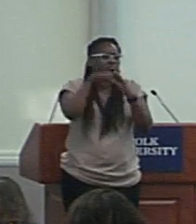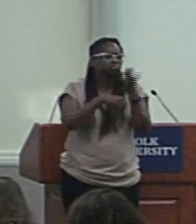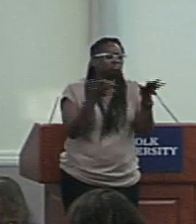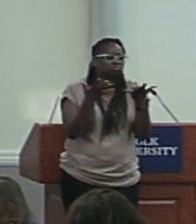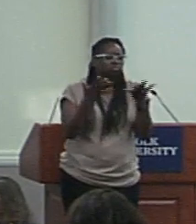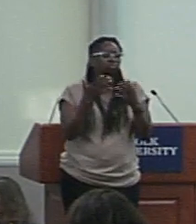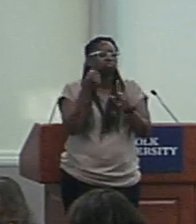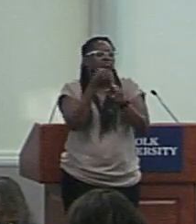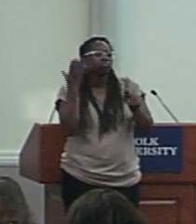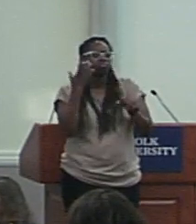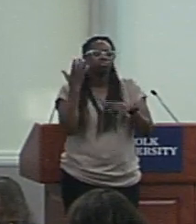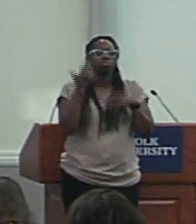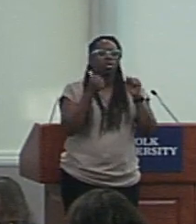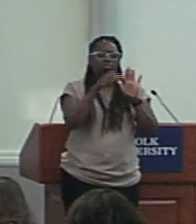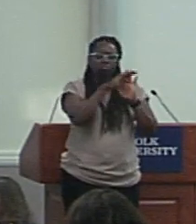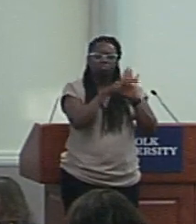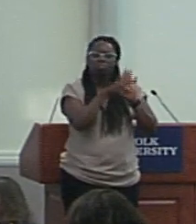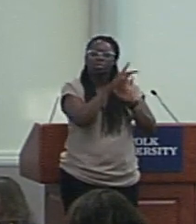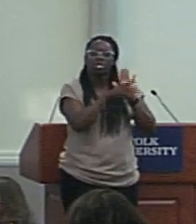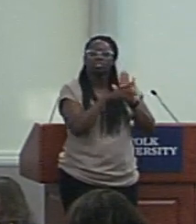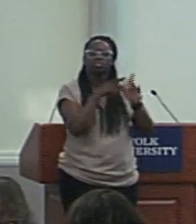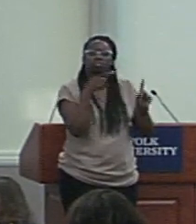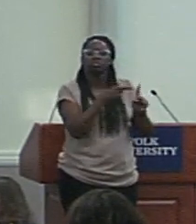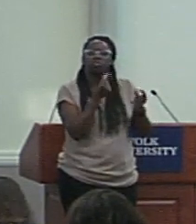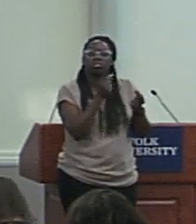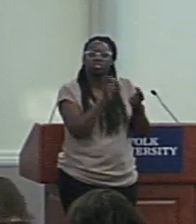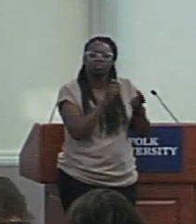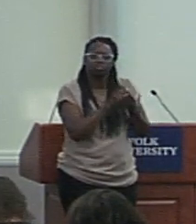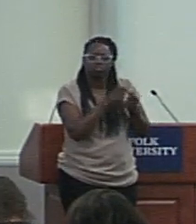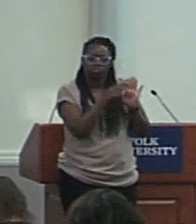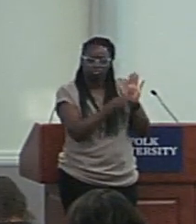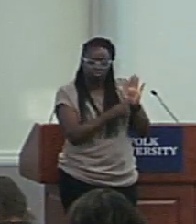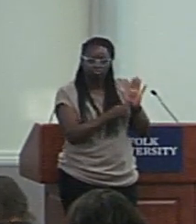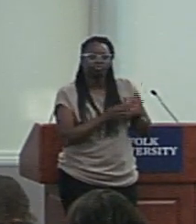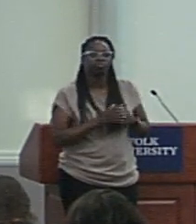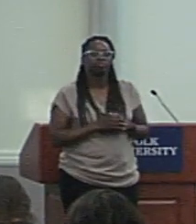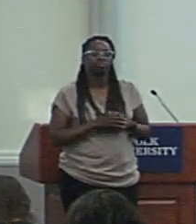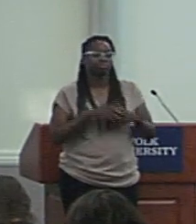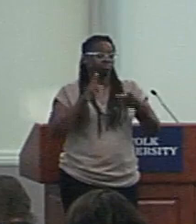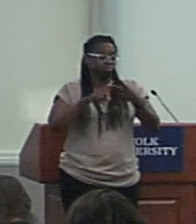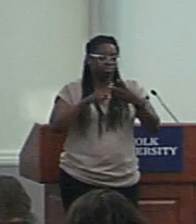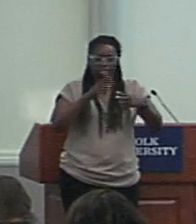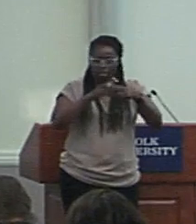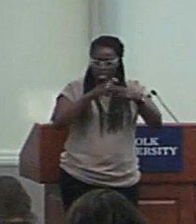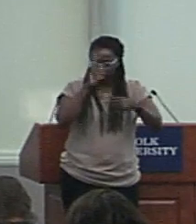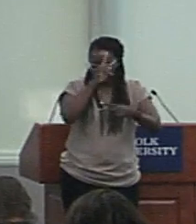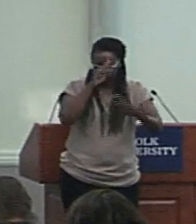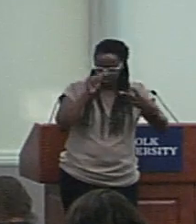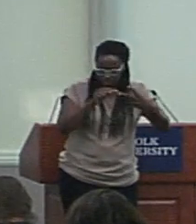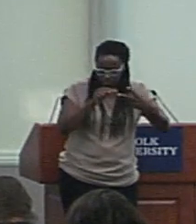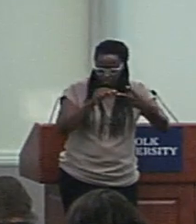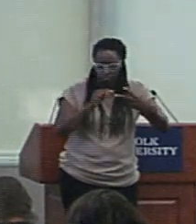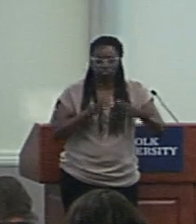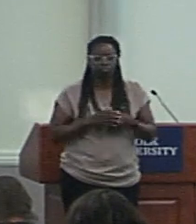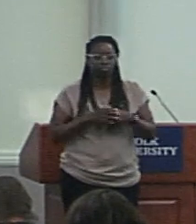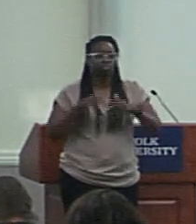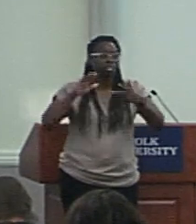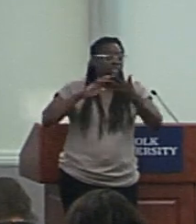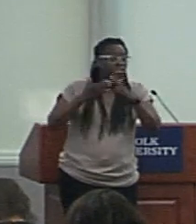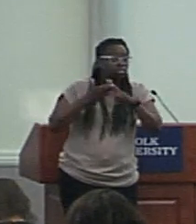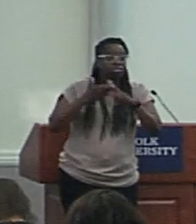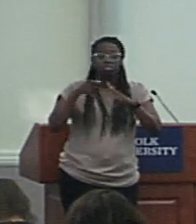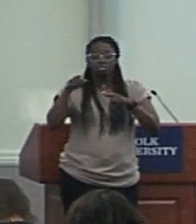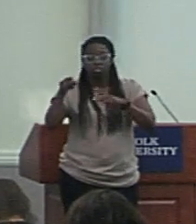code or policy, which entity was in charge of that, if that was a city situation or kind of